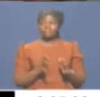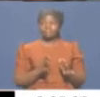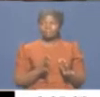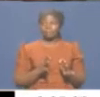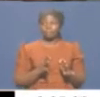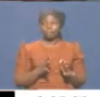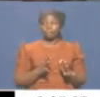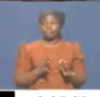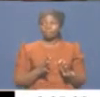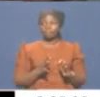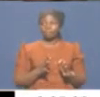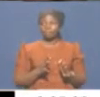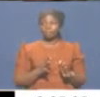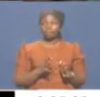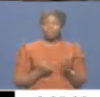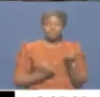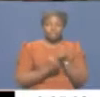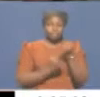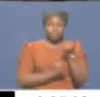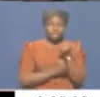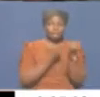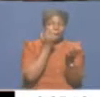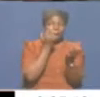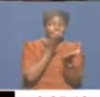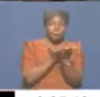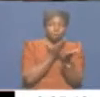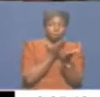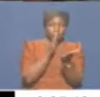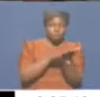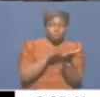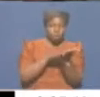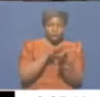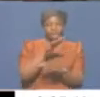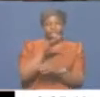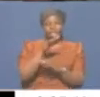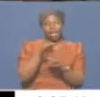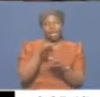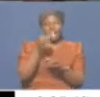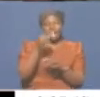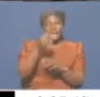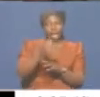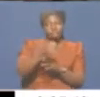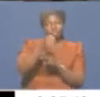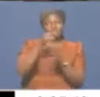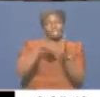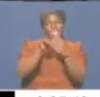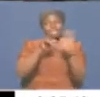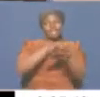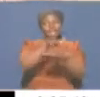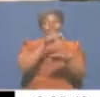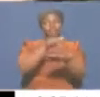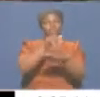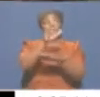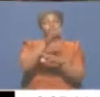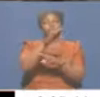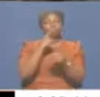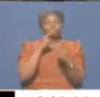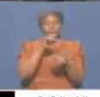kusponsor motion of adjournment in the National Assembly, kuongea about the